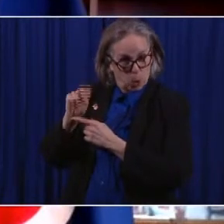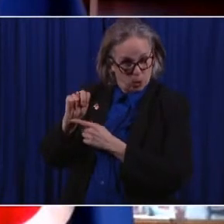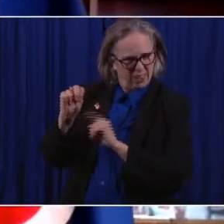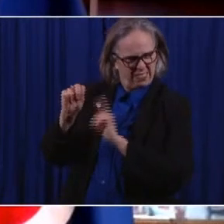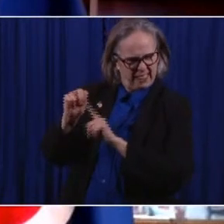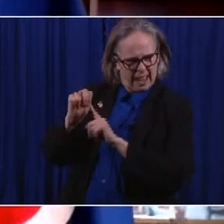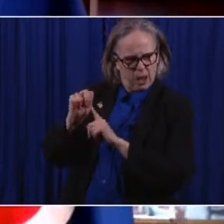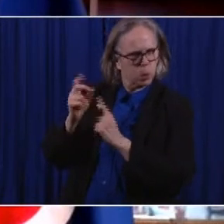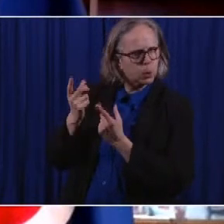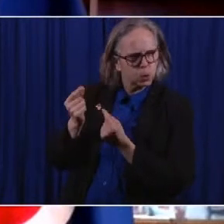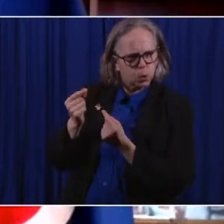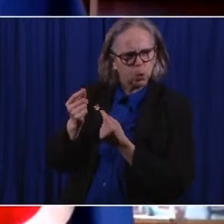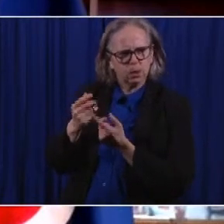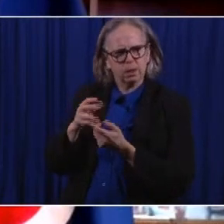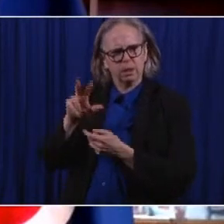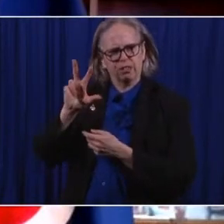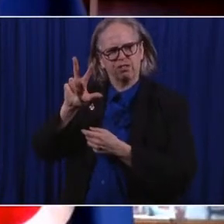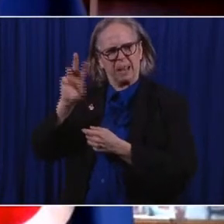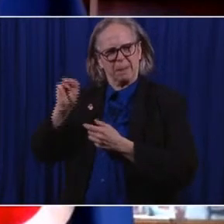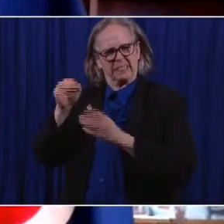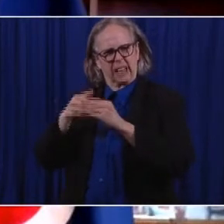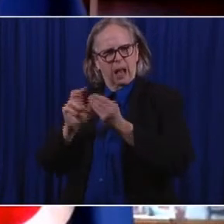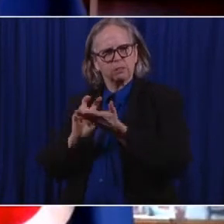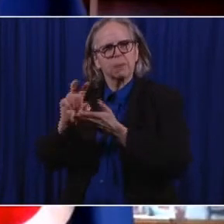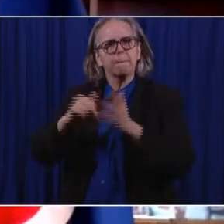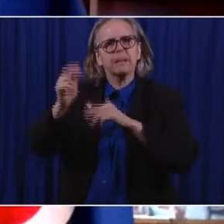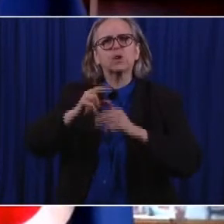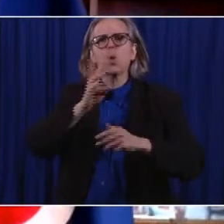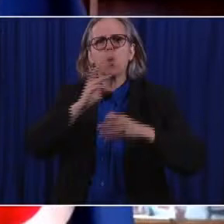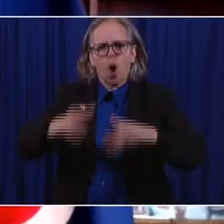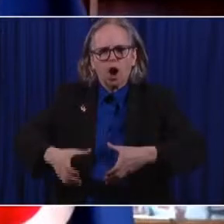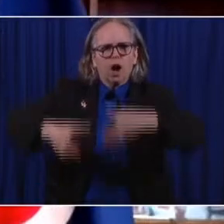these locations that are in great need. The